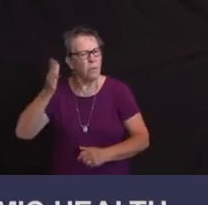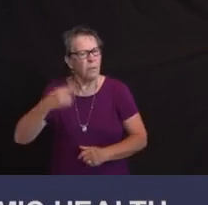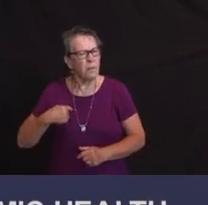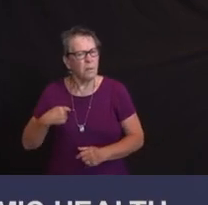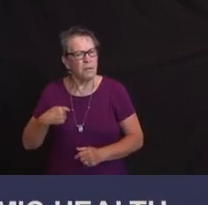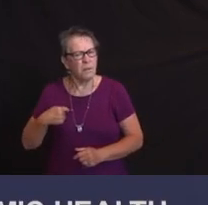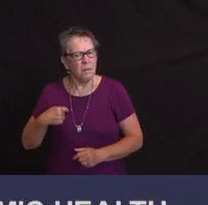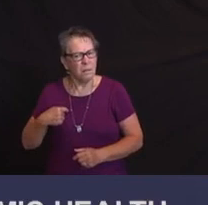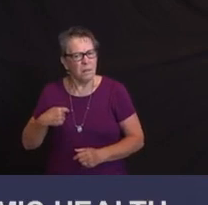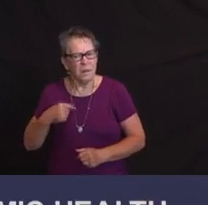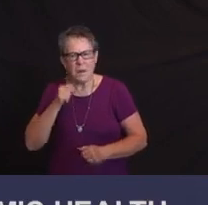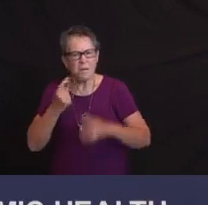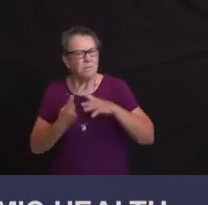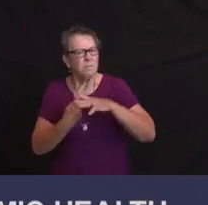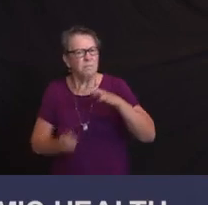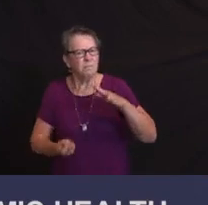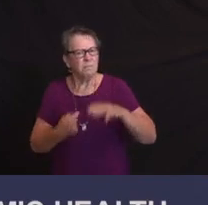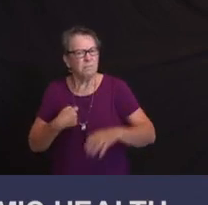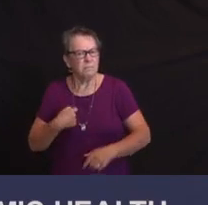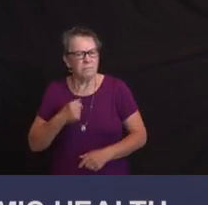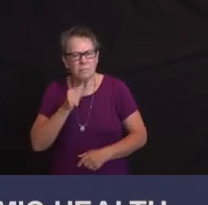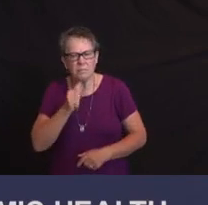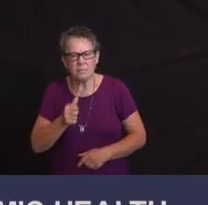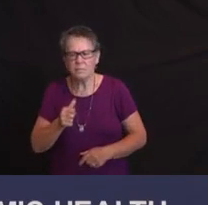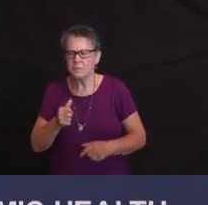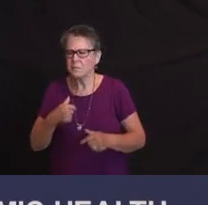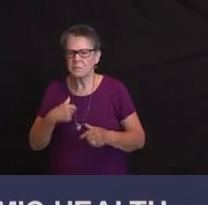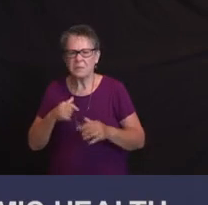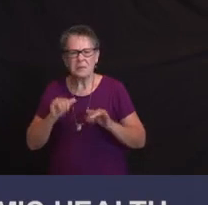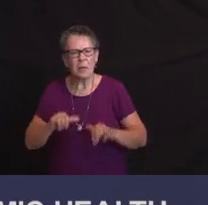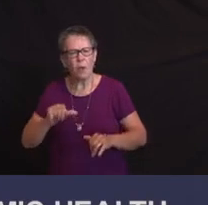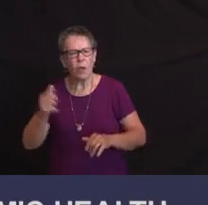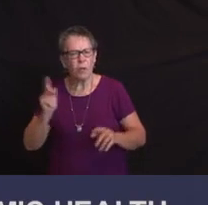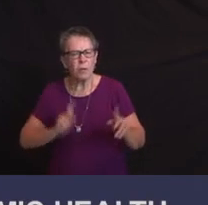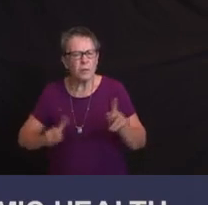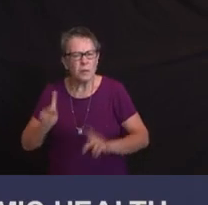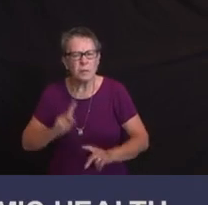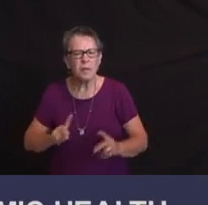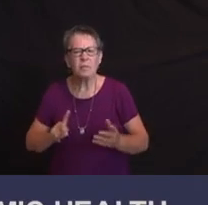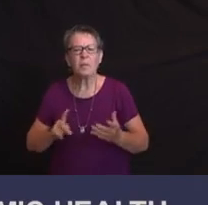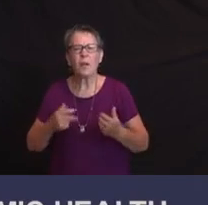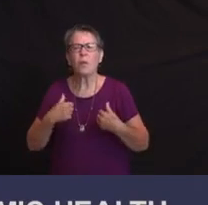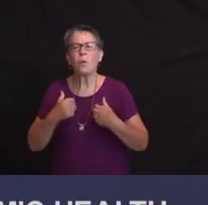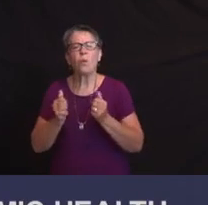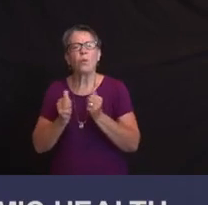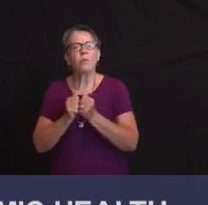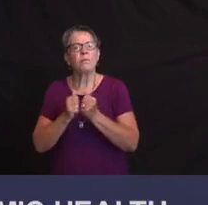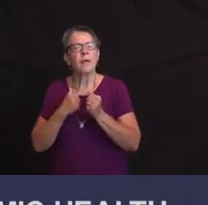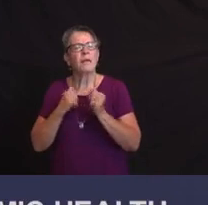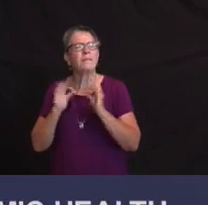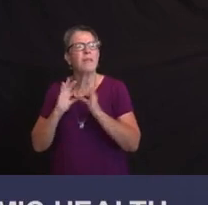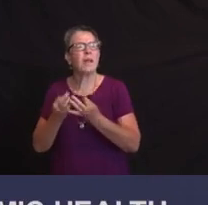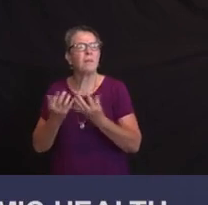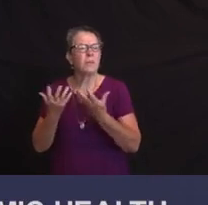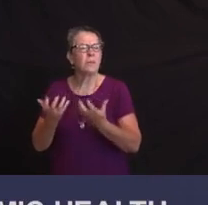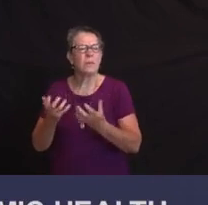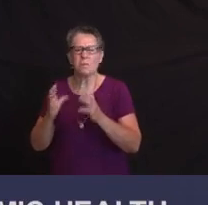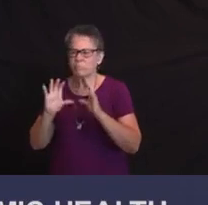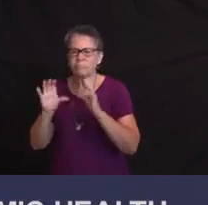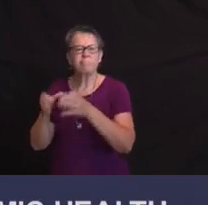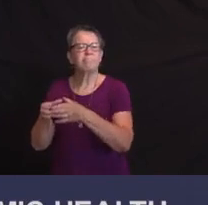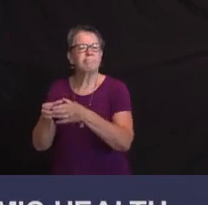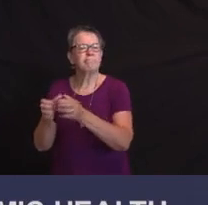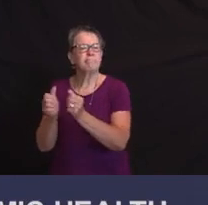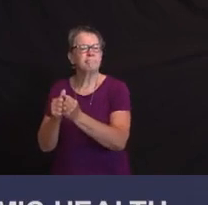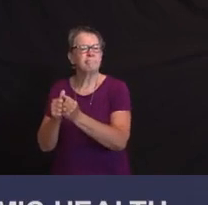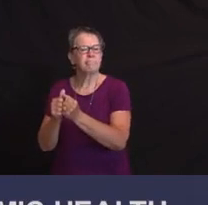After this past 17 months, just having a few days together is something that I think all of us want to do with their family, and I'm looking forward to